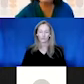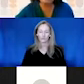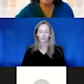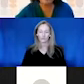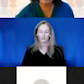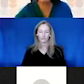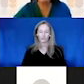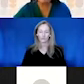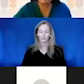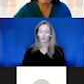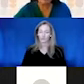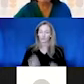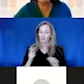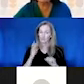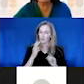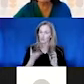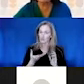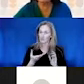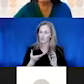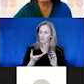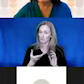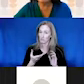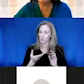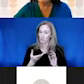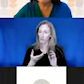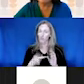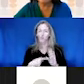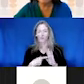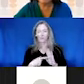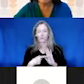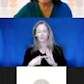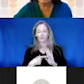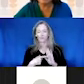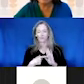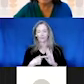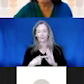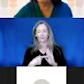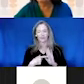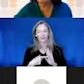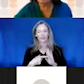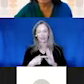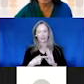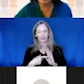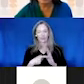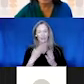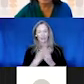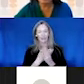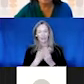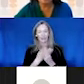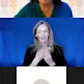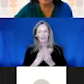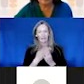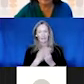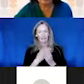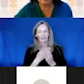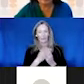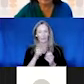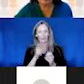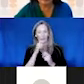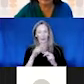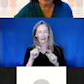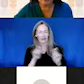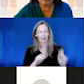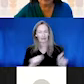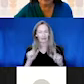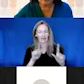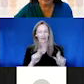Can everybody see that? I think it's showing us the folder with the files rather than the slides. I don't know if you just can switch